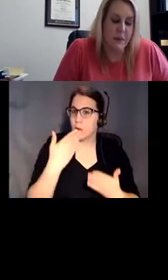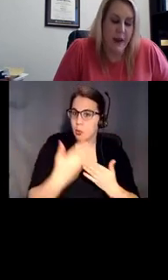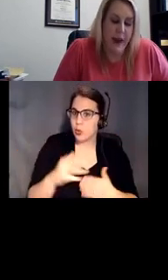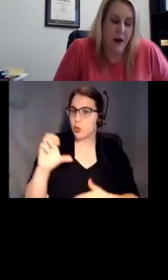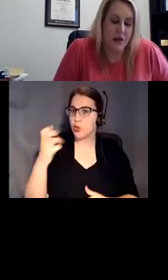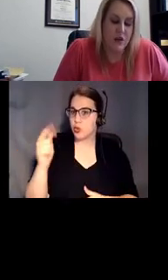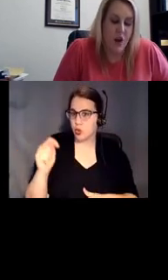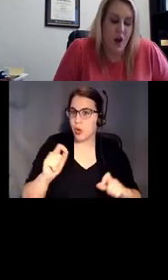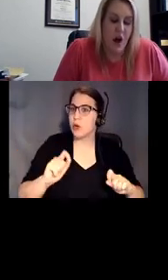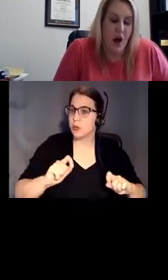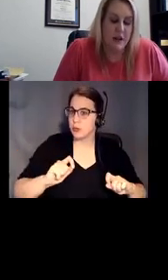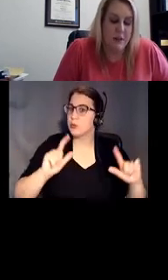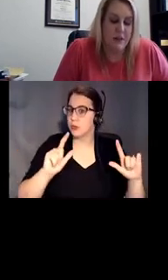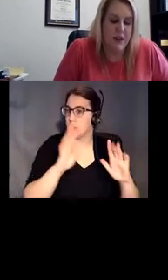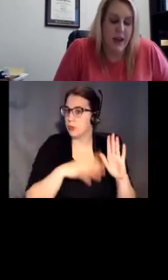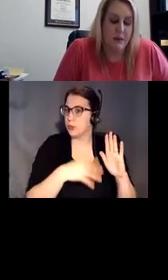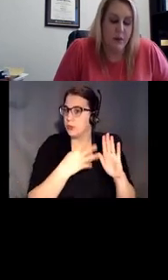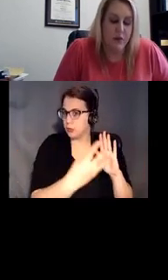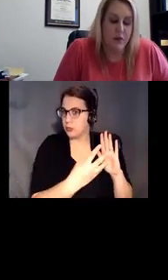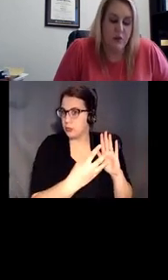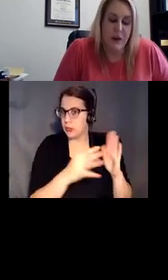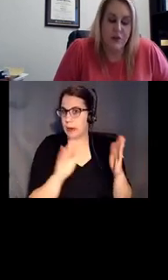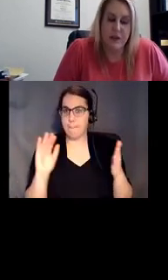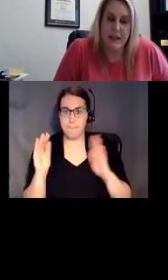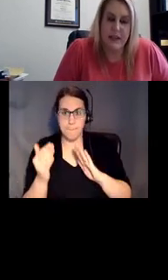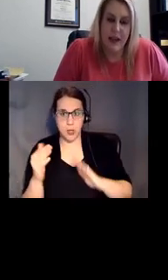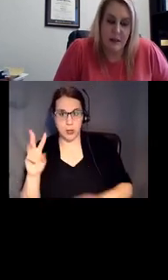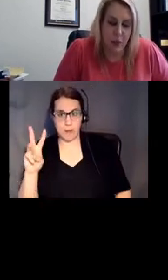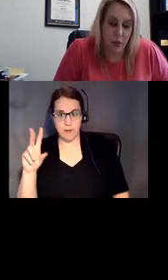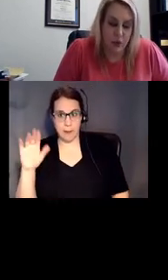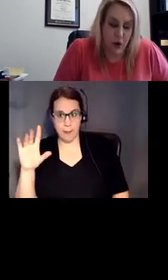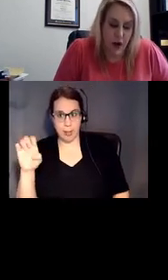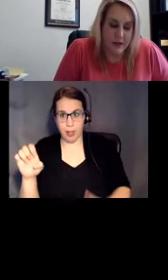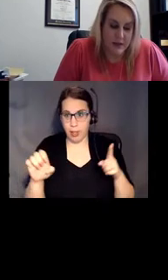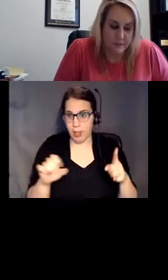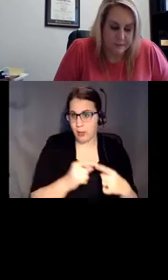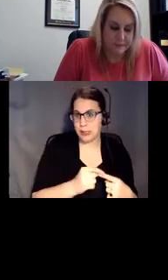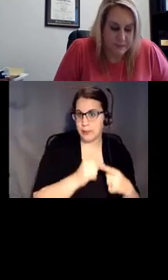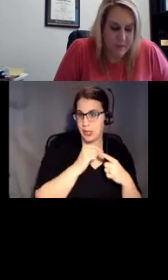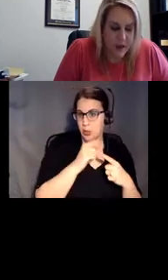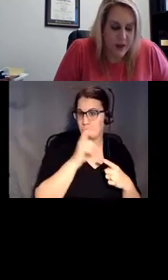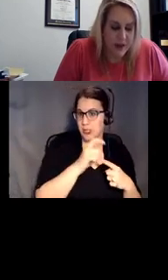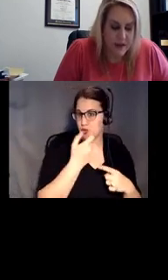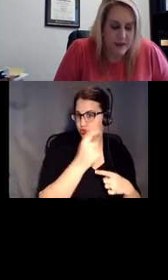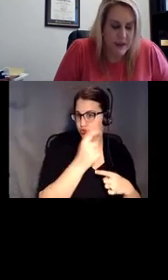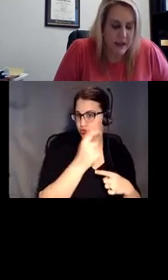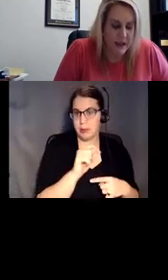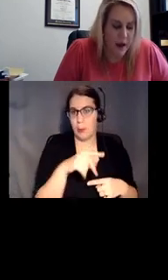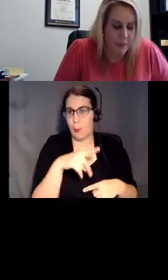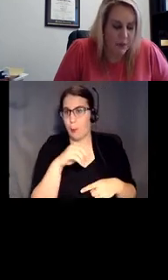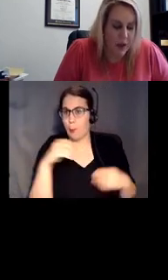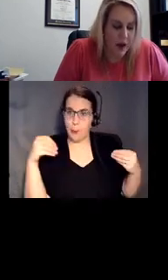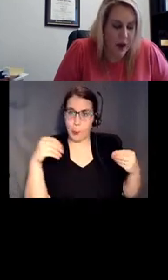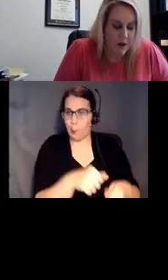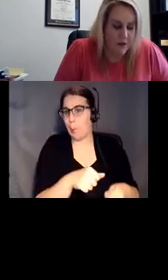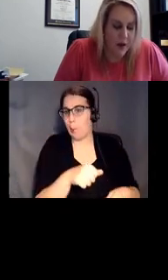ABLE that compares WVABLE to special needs and pooled trusts. There